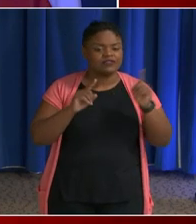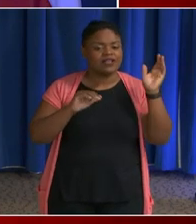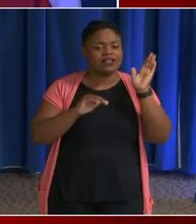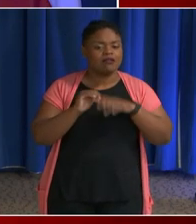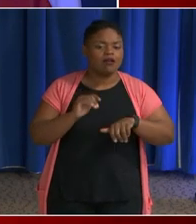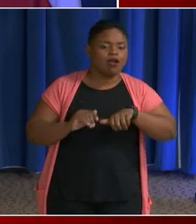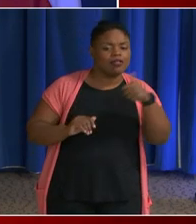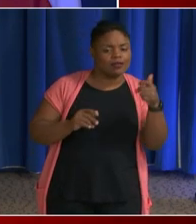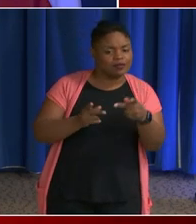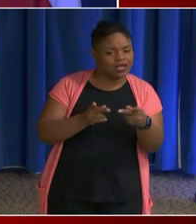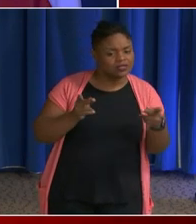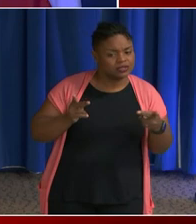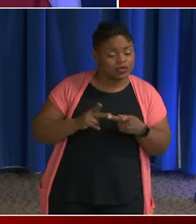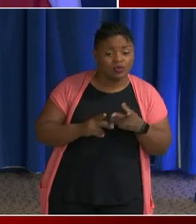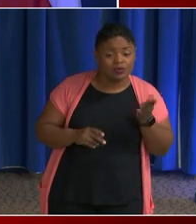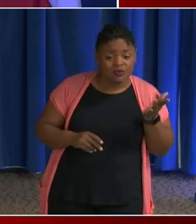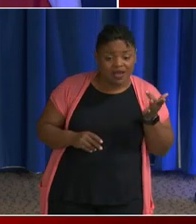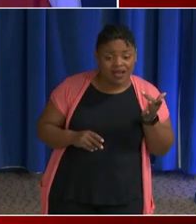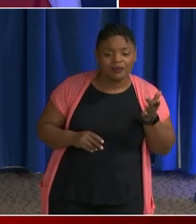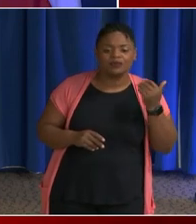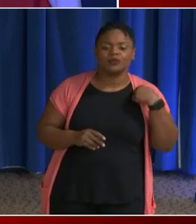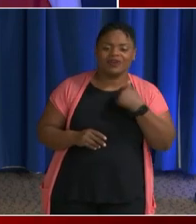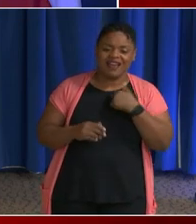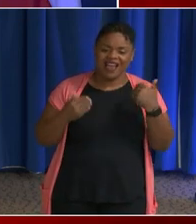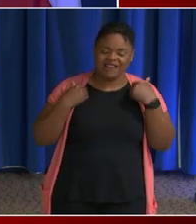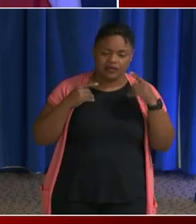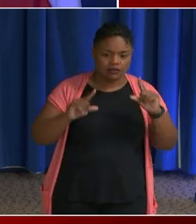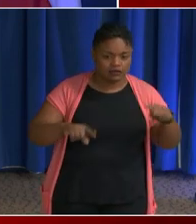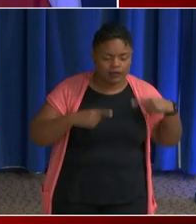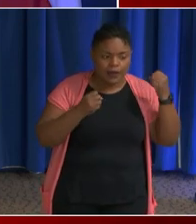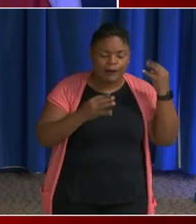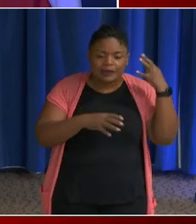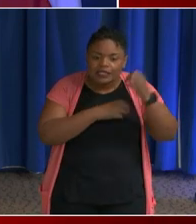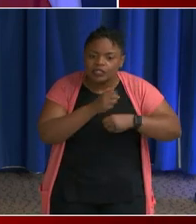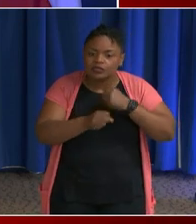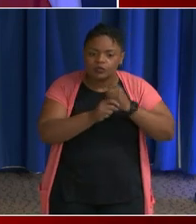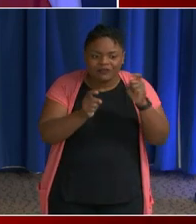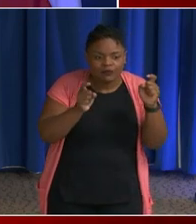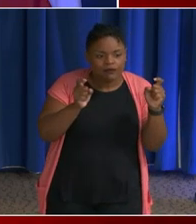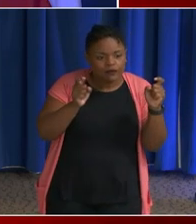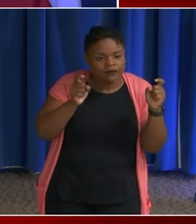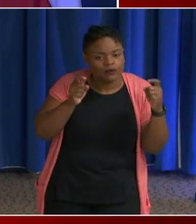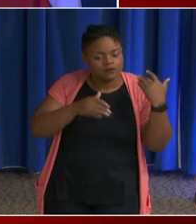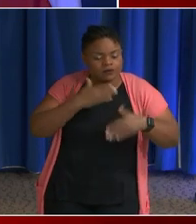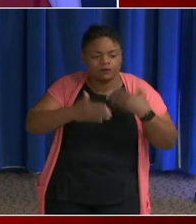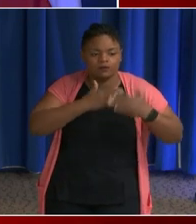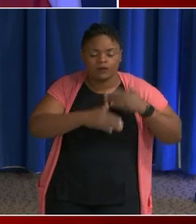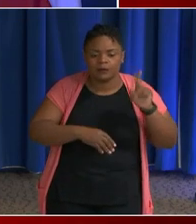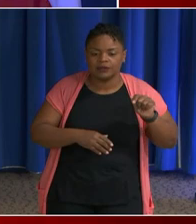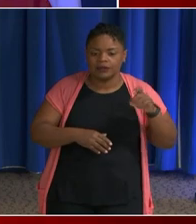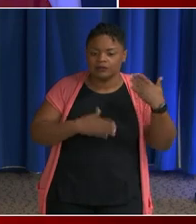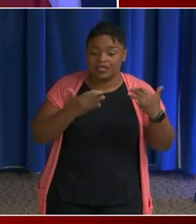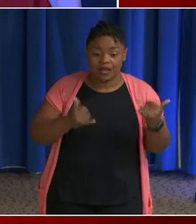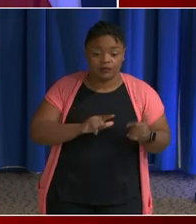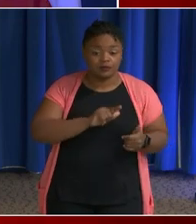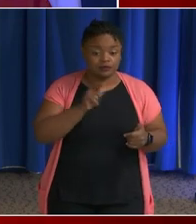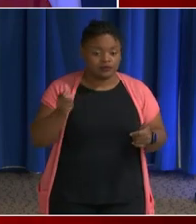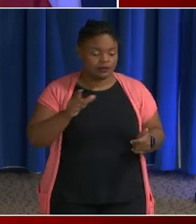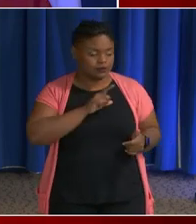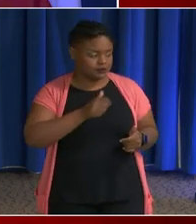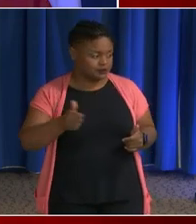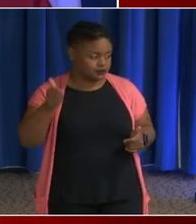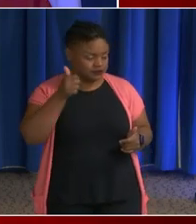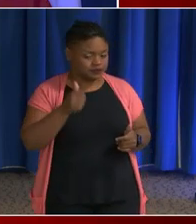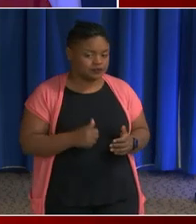country because of that steady pace of reform over the last 18 years. But let me introduce